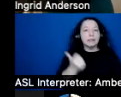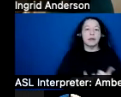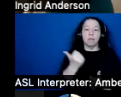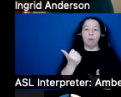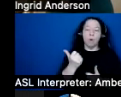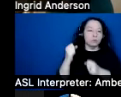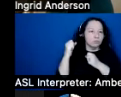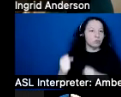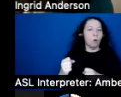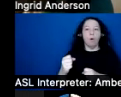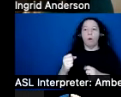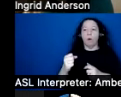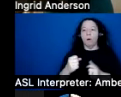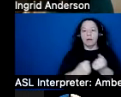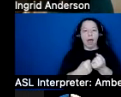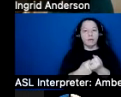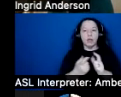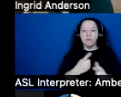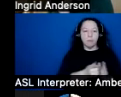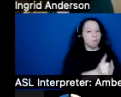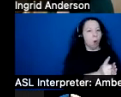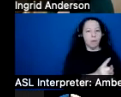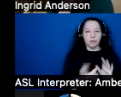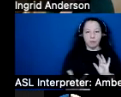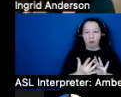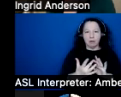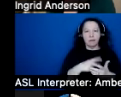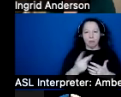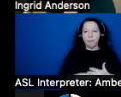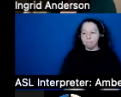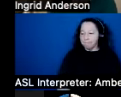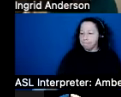robust advocacy from the minute somebody contacts your program.